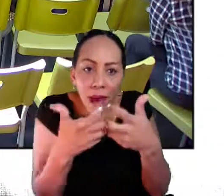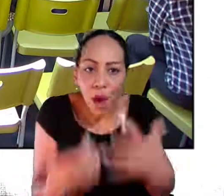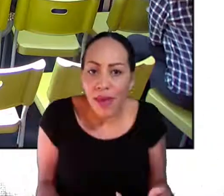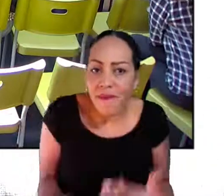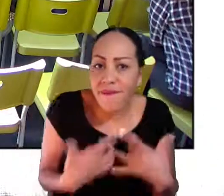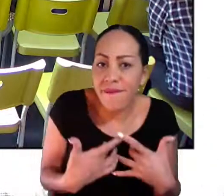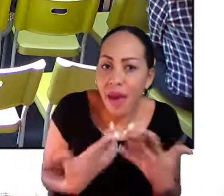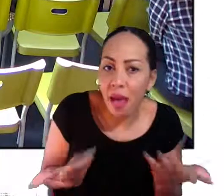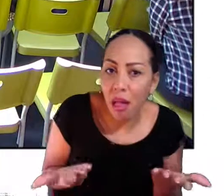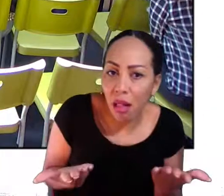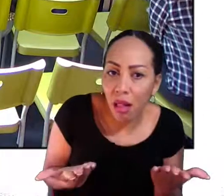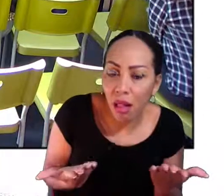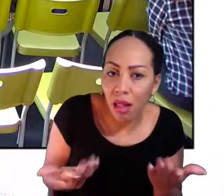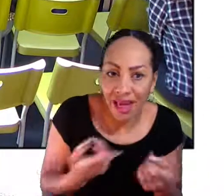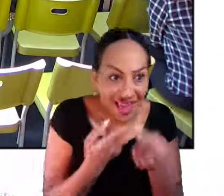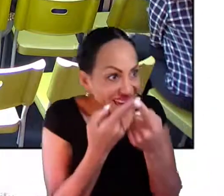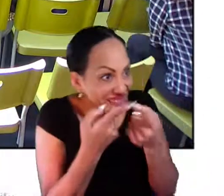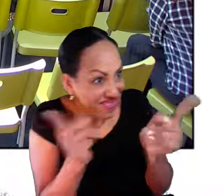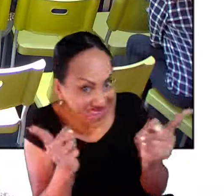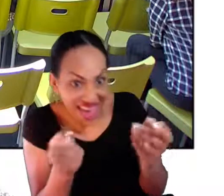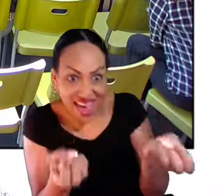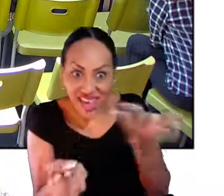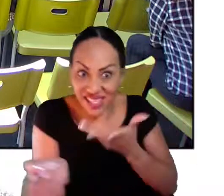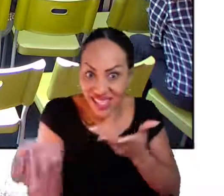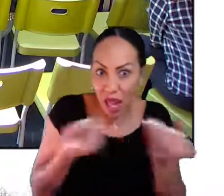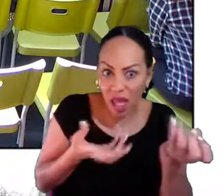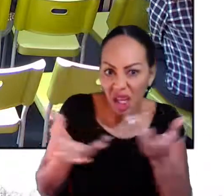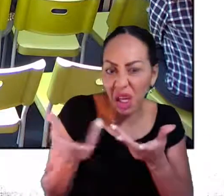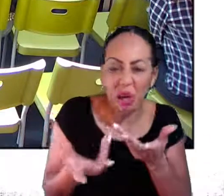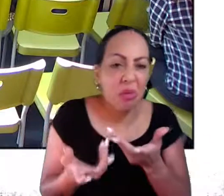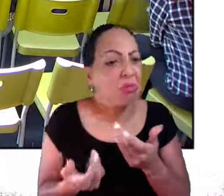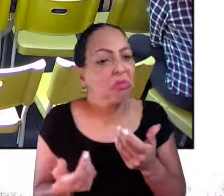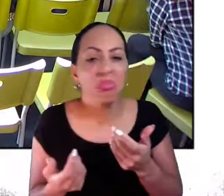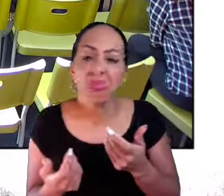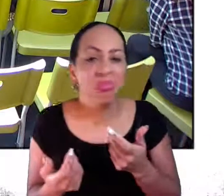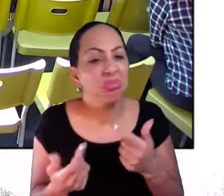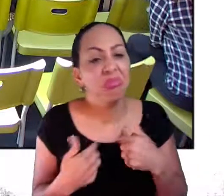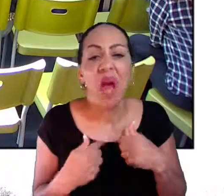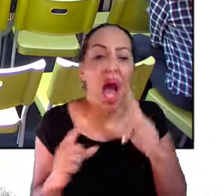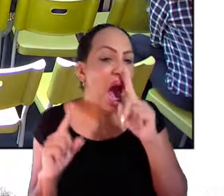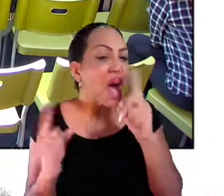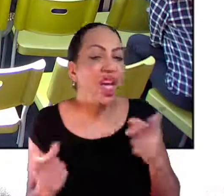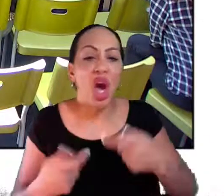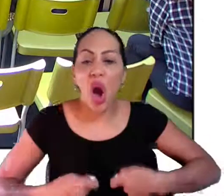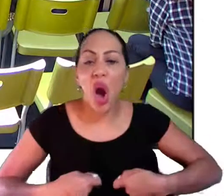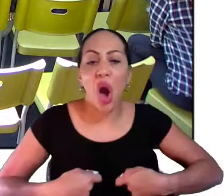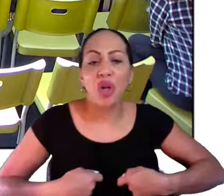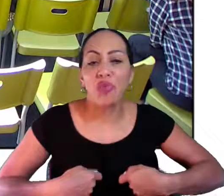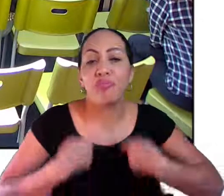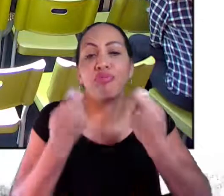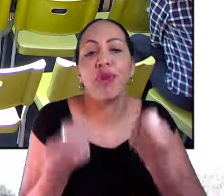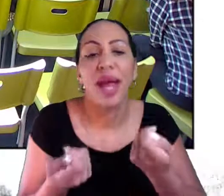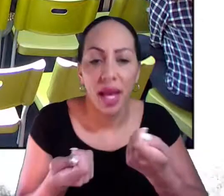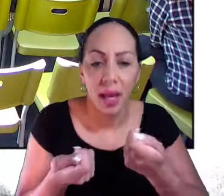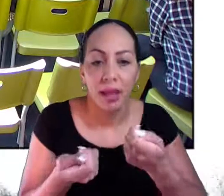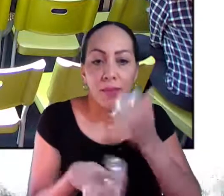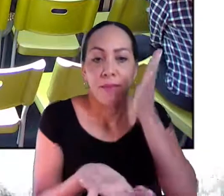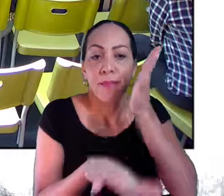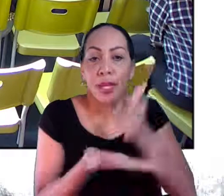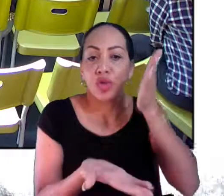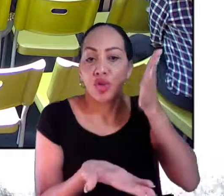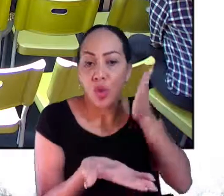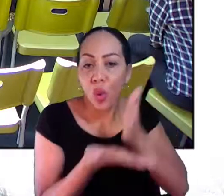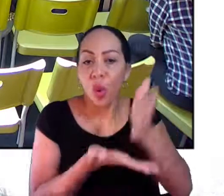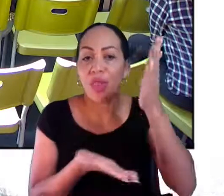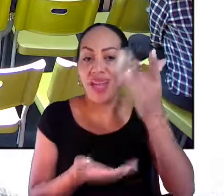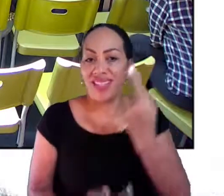already engaging with are telling you that they don't feel that they can bring their whole selves into this organisation, or they don't feel that they can be their authentic selves, is language